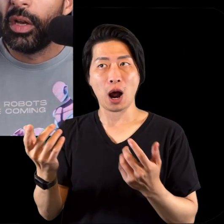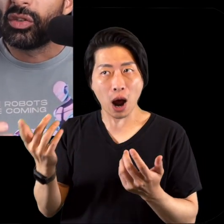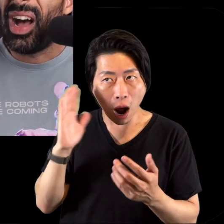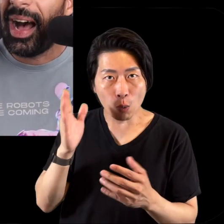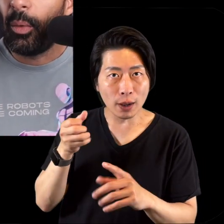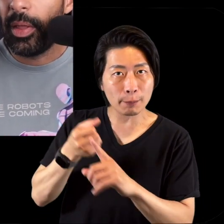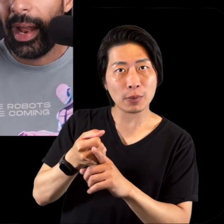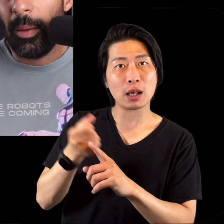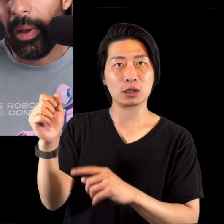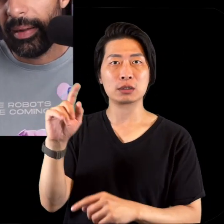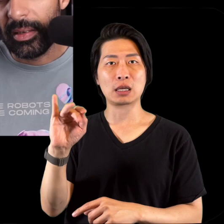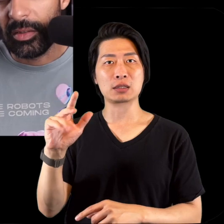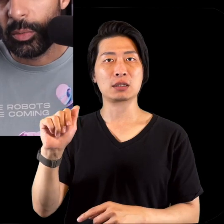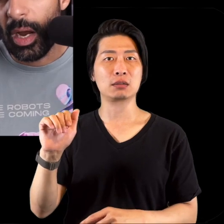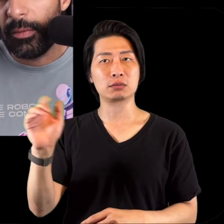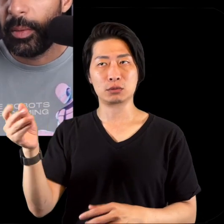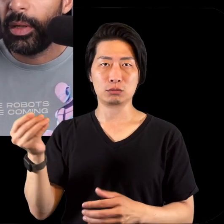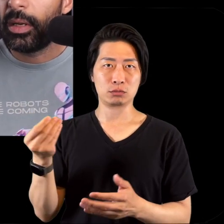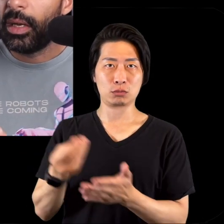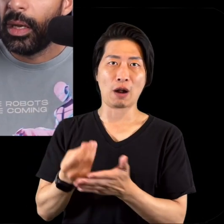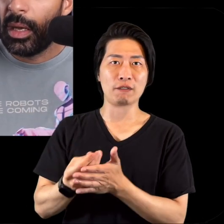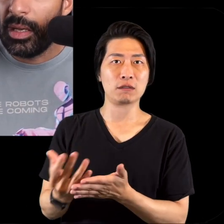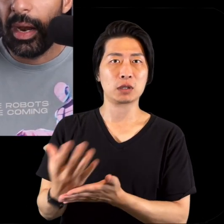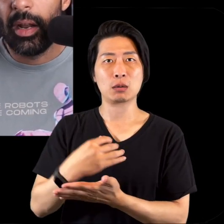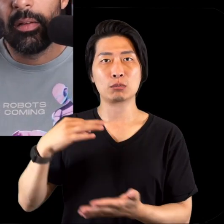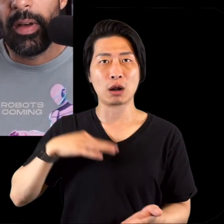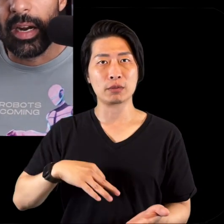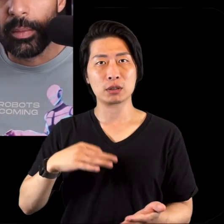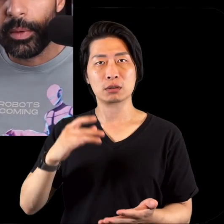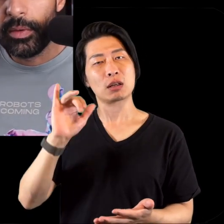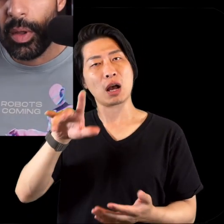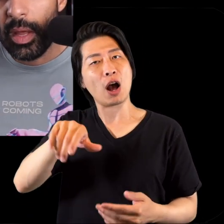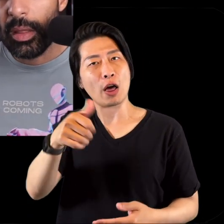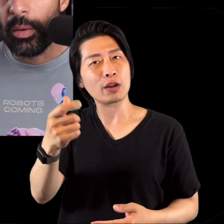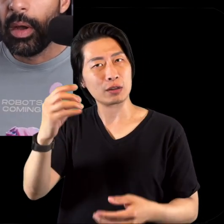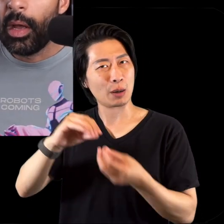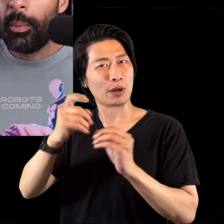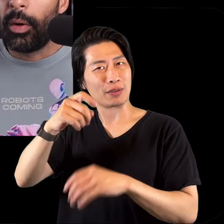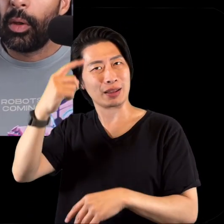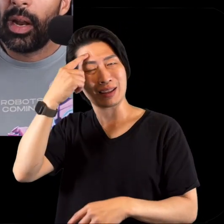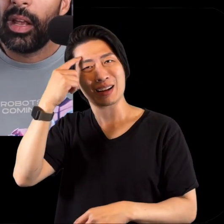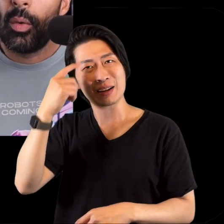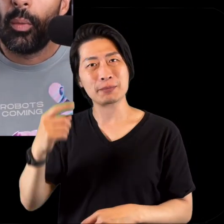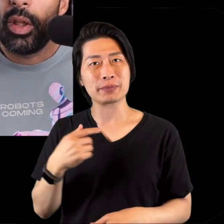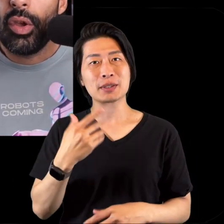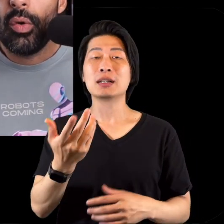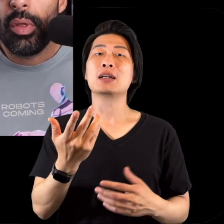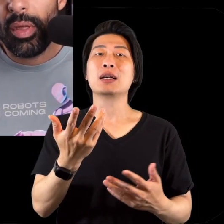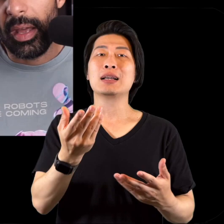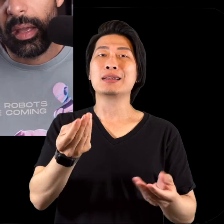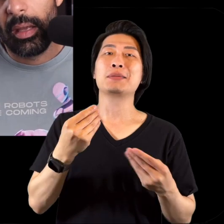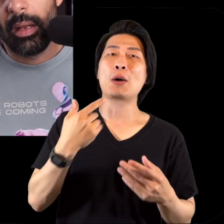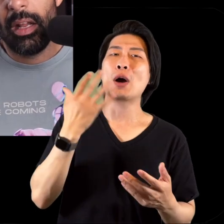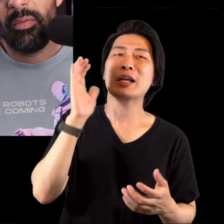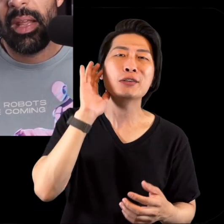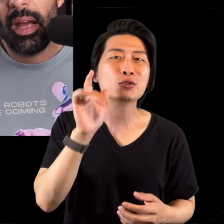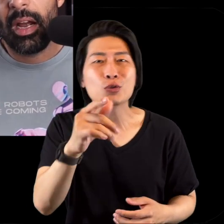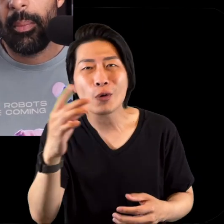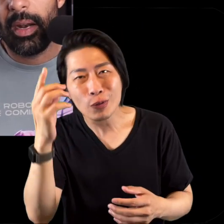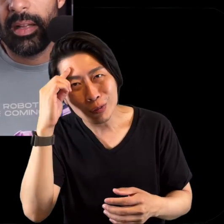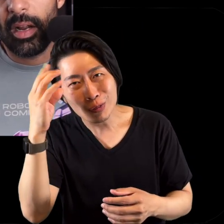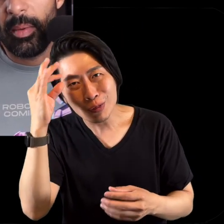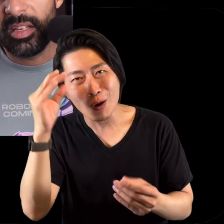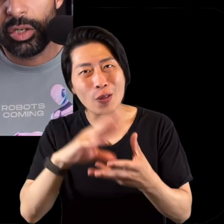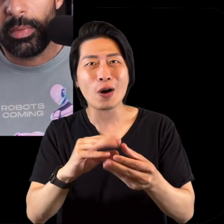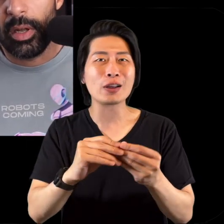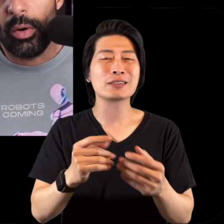years. So how will that impact Tesla's profitability? Yet another variable to think through. But I really want to hear what you think. Leave me a